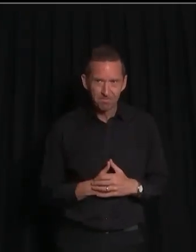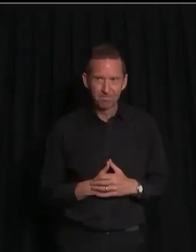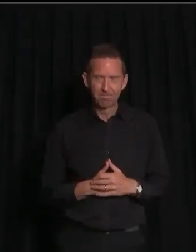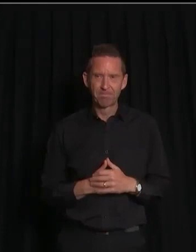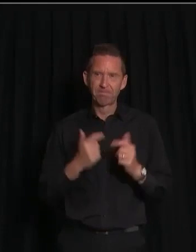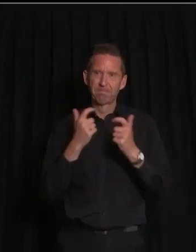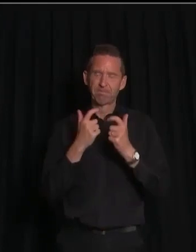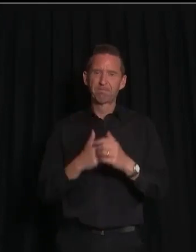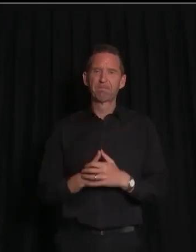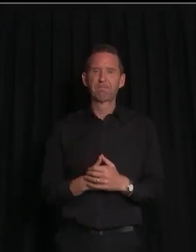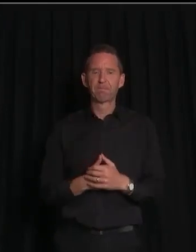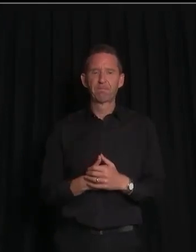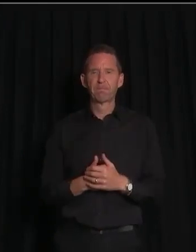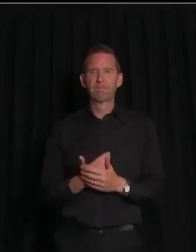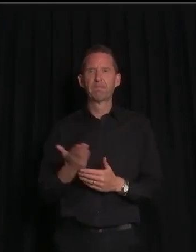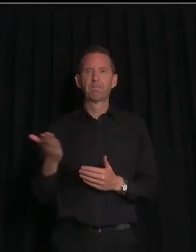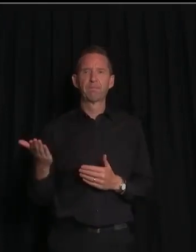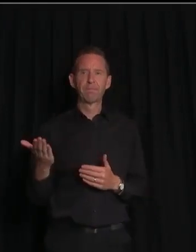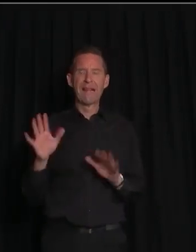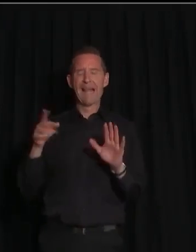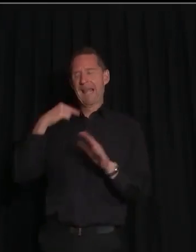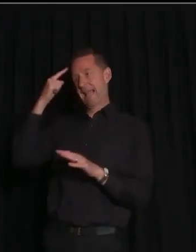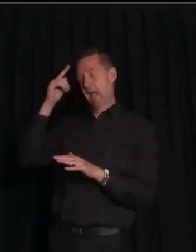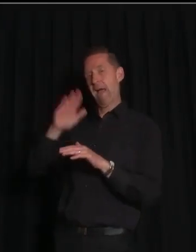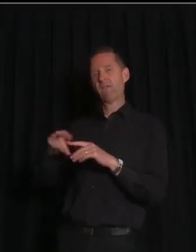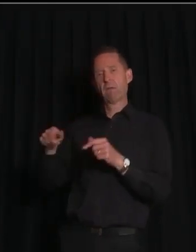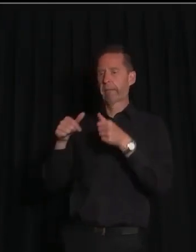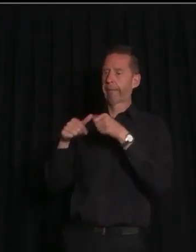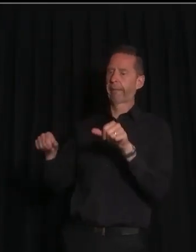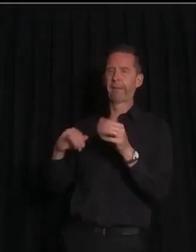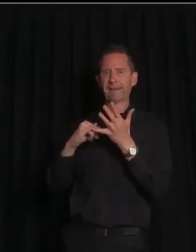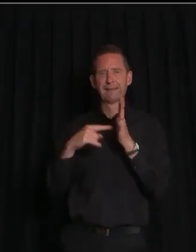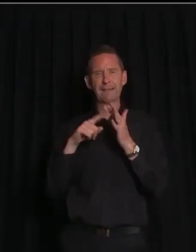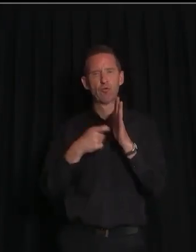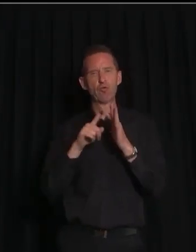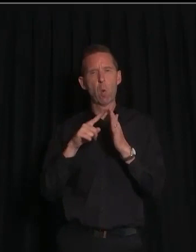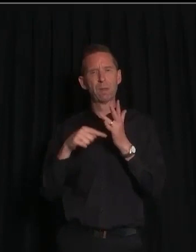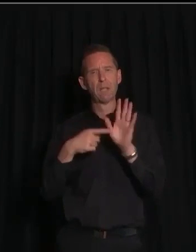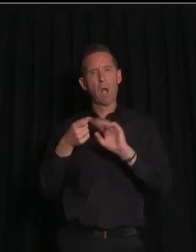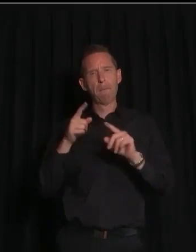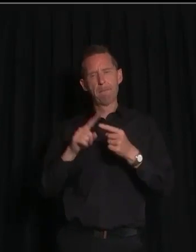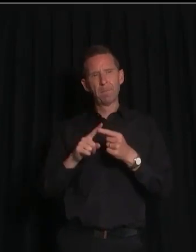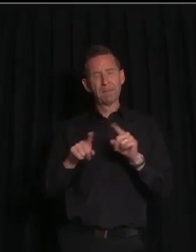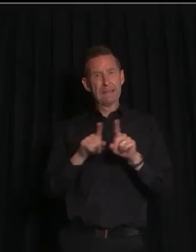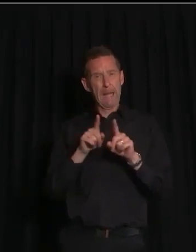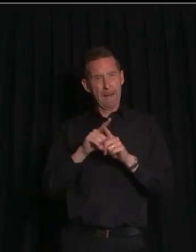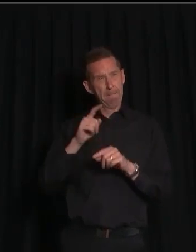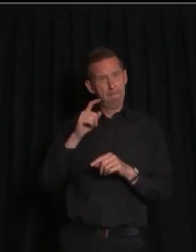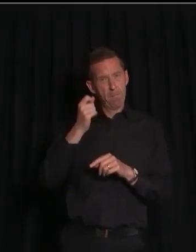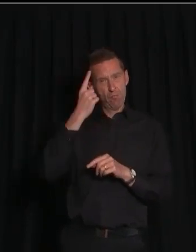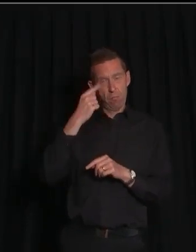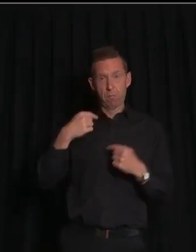to say. On the note of just stereotypes, just like recognizing as well, I'm